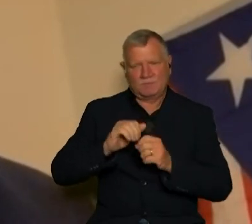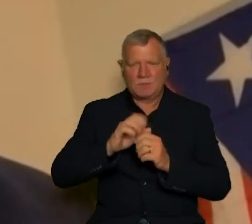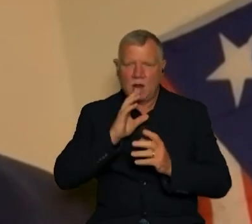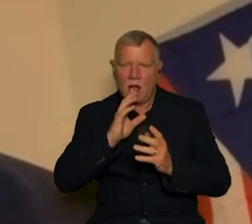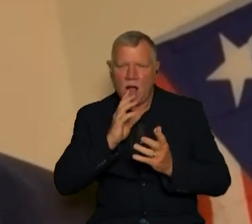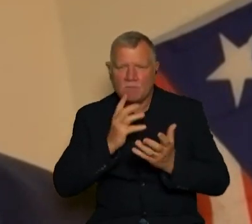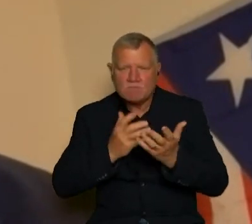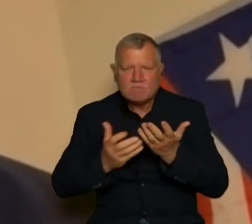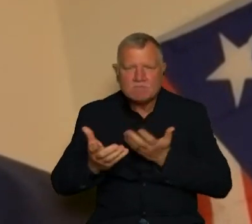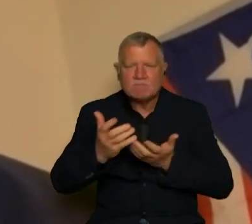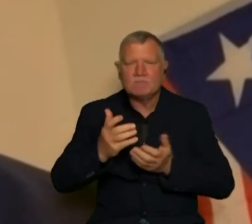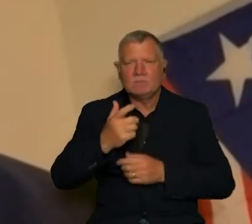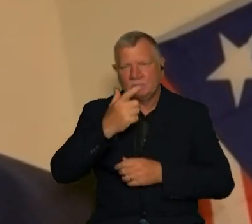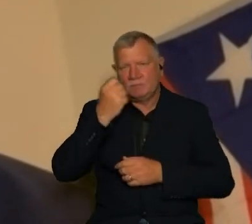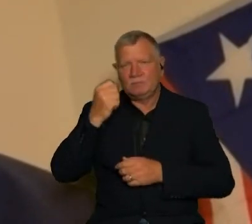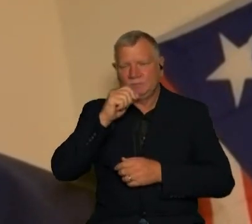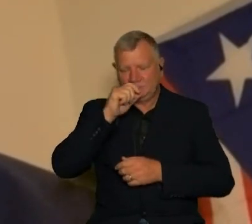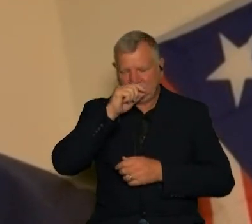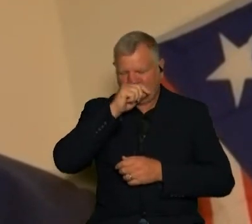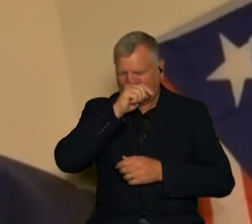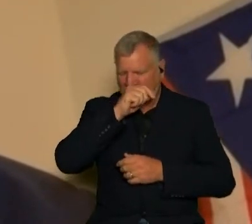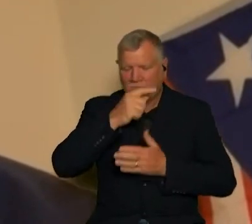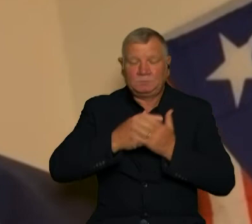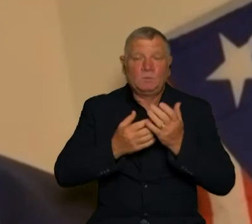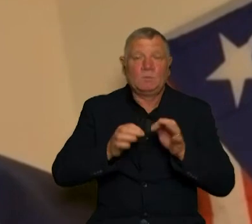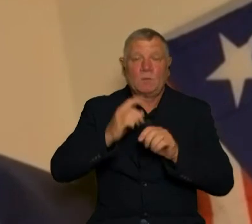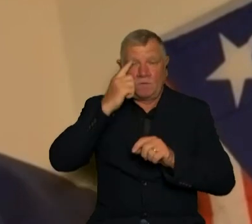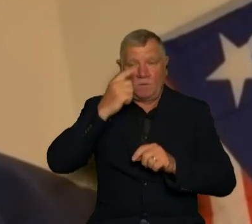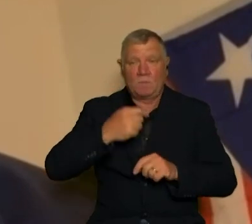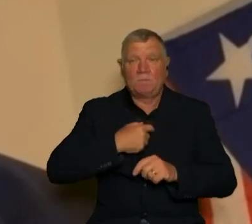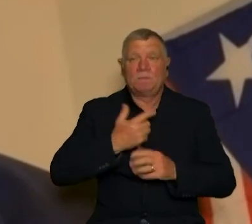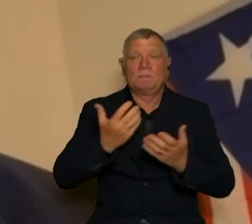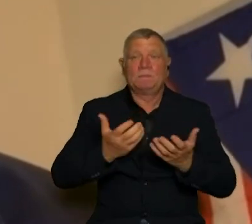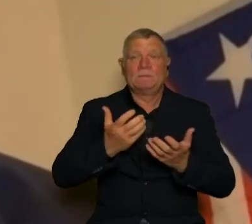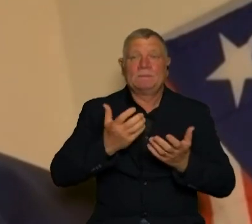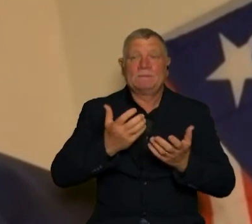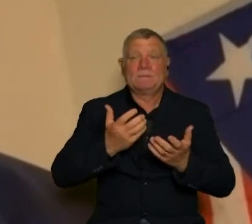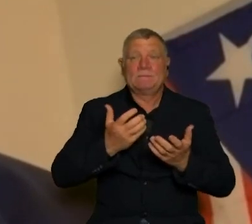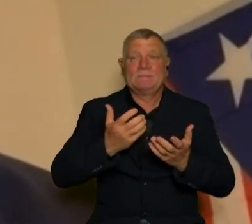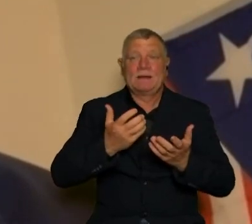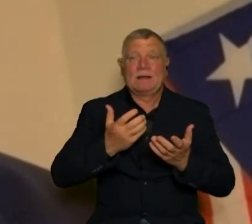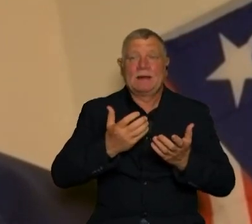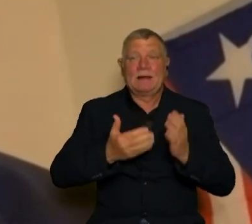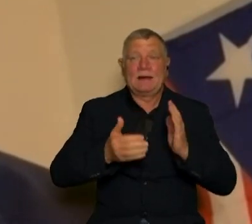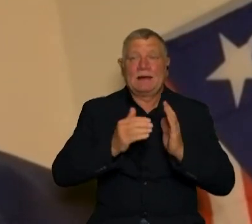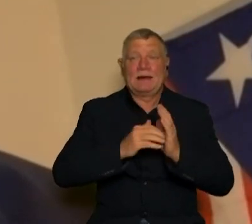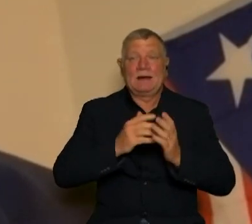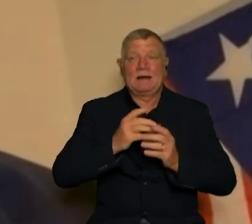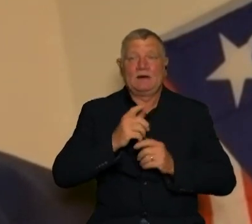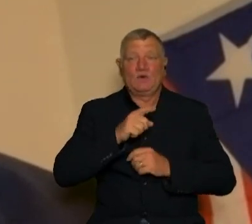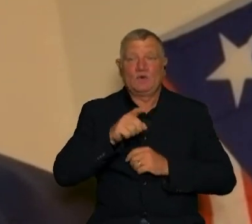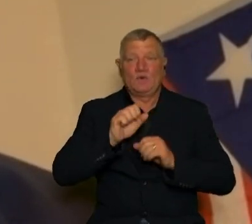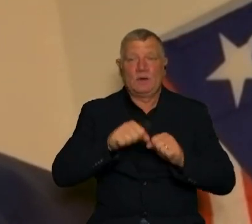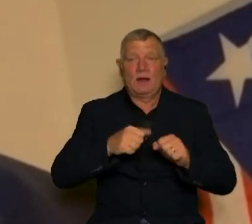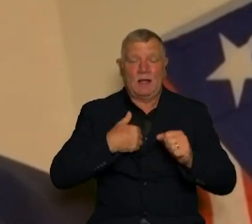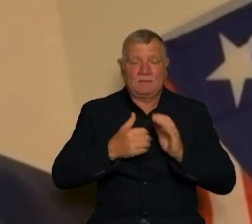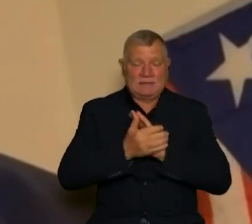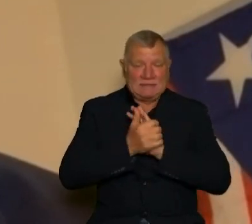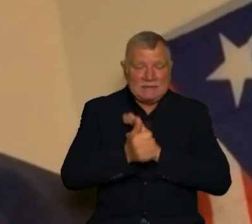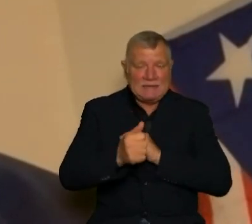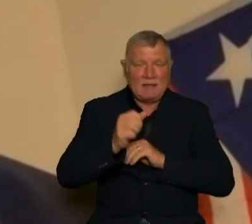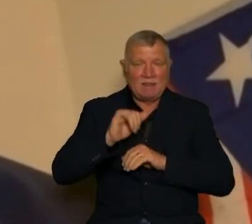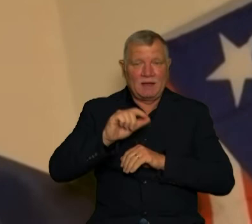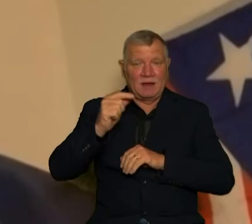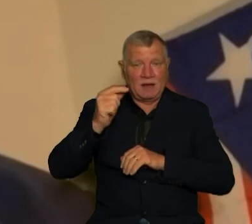through, because as what's important to me is again, that you have the skill set, that